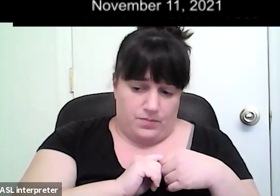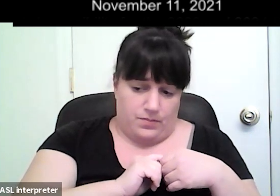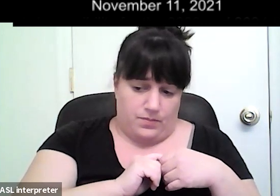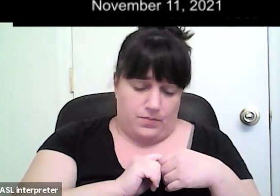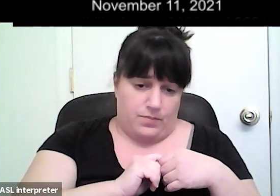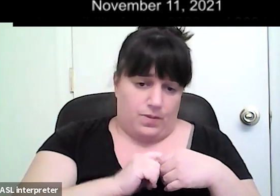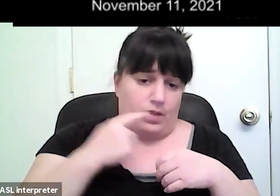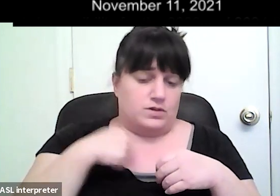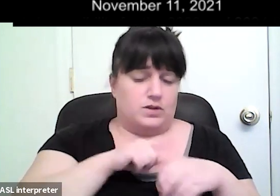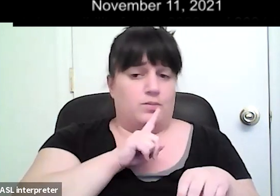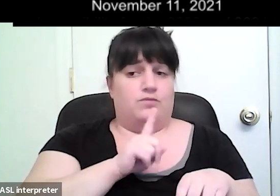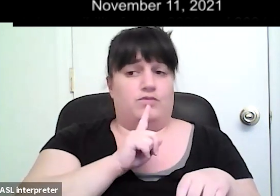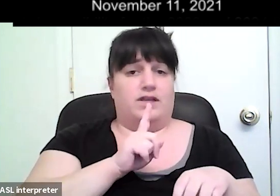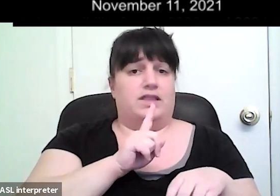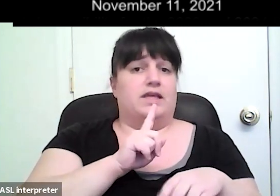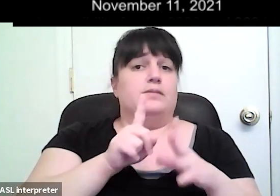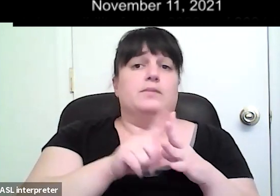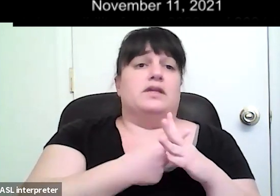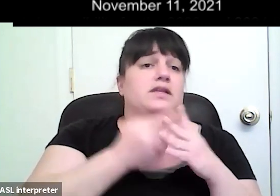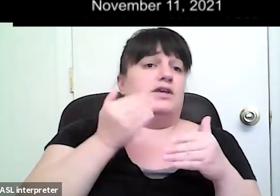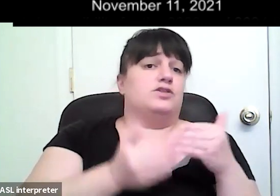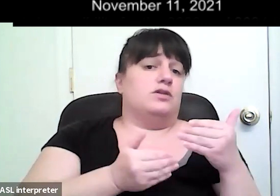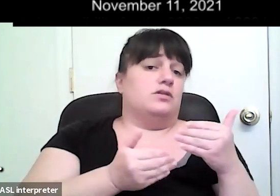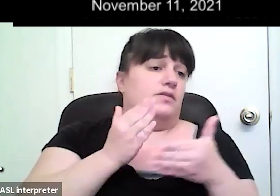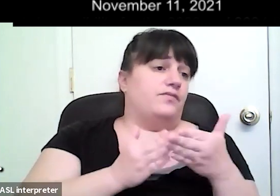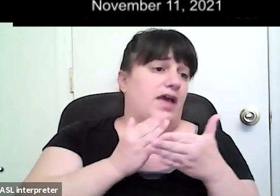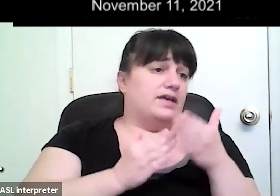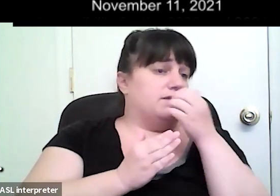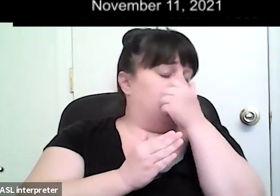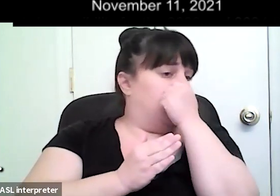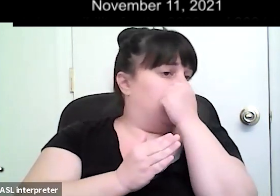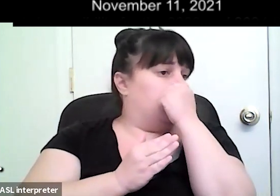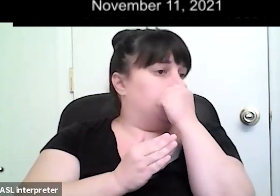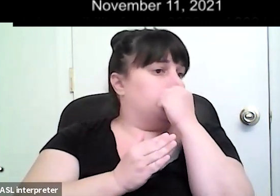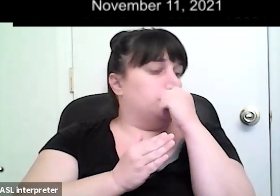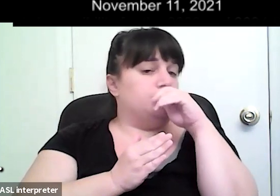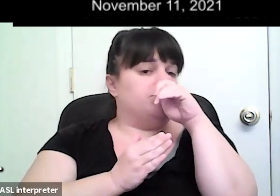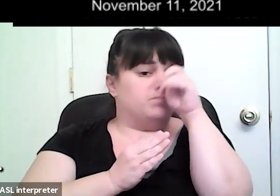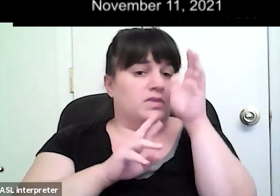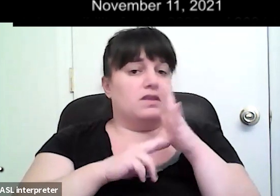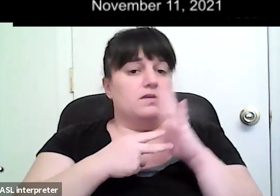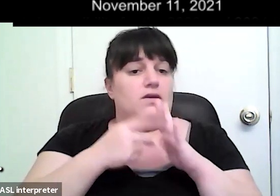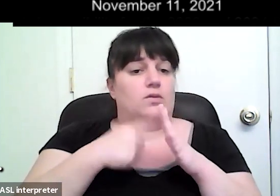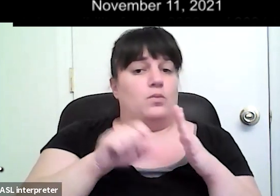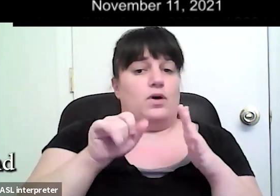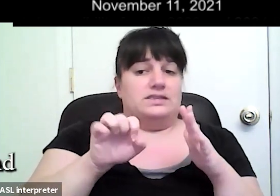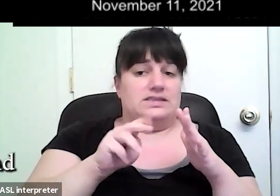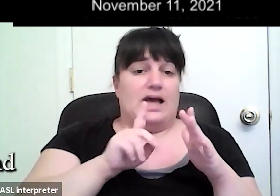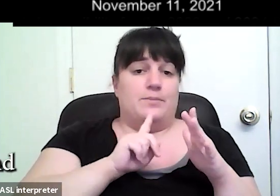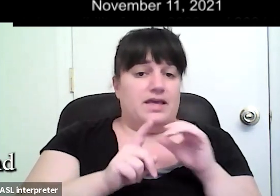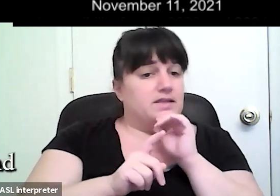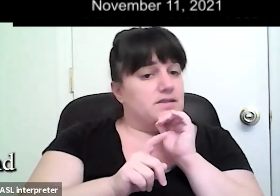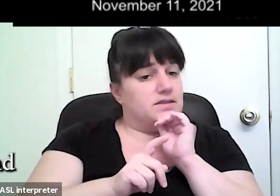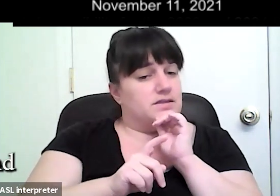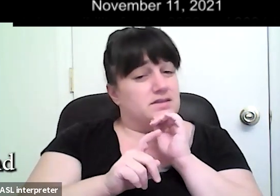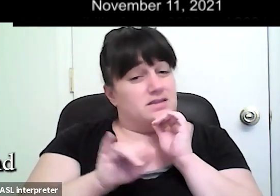And so we're really just in the initial phases and really defining what STEM is. It's